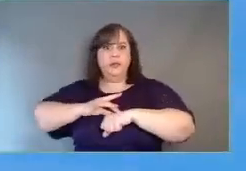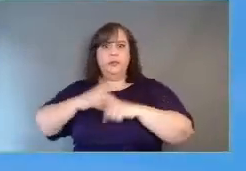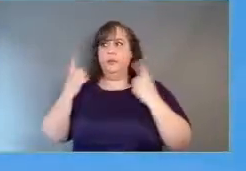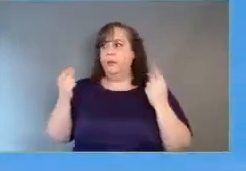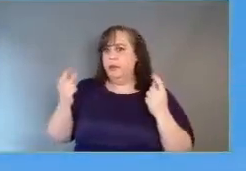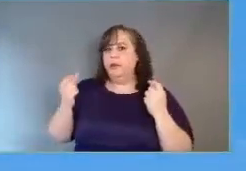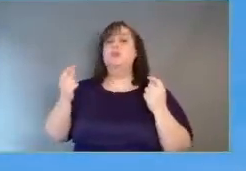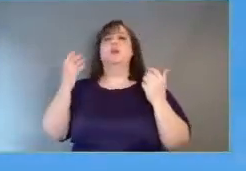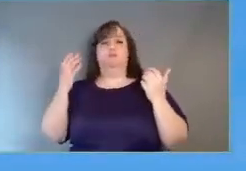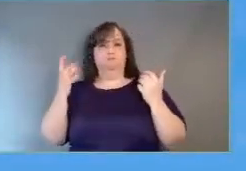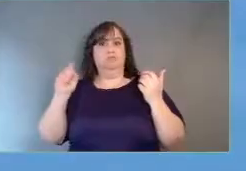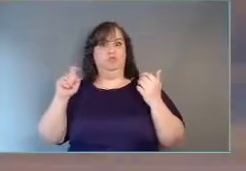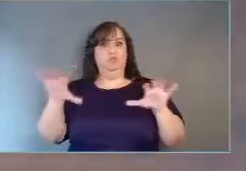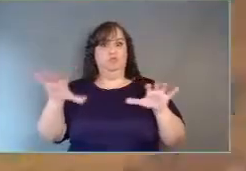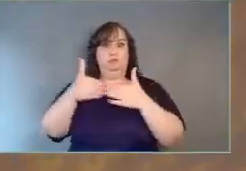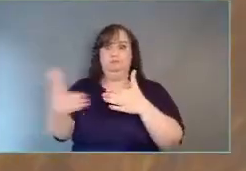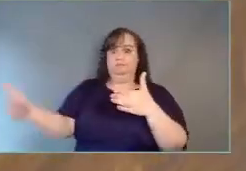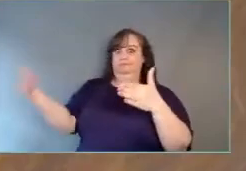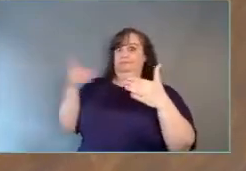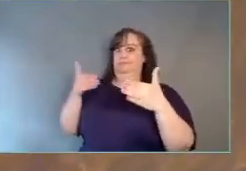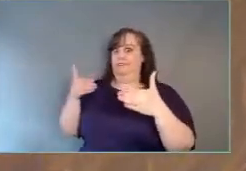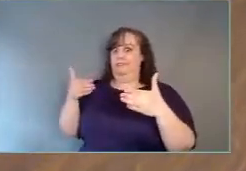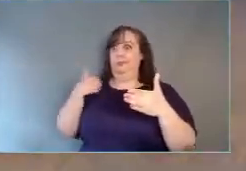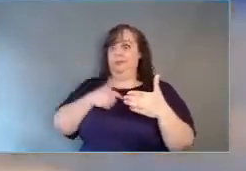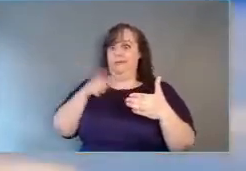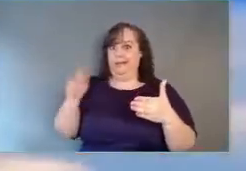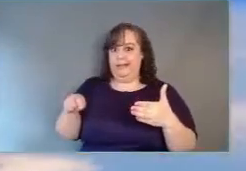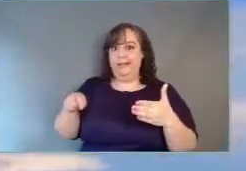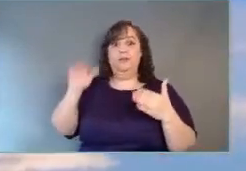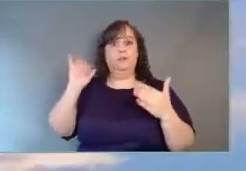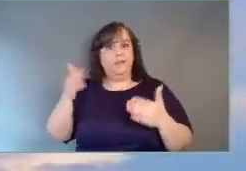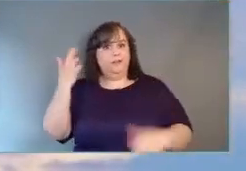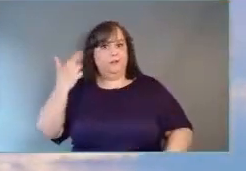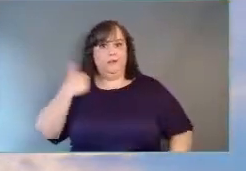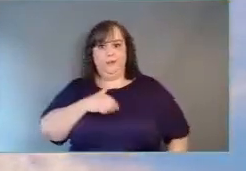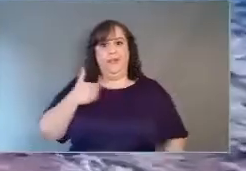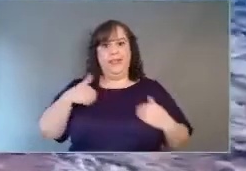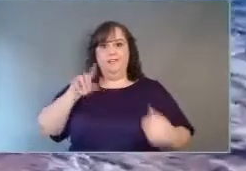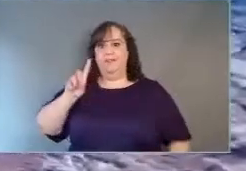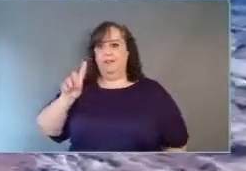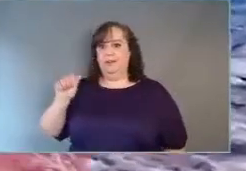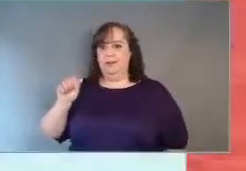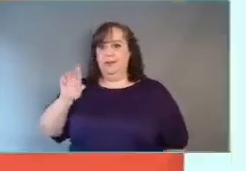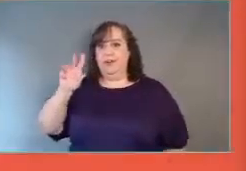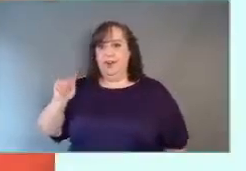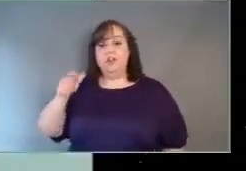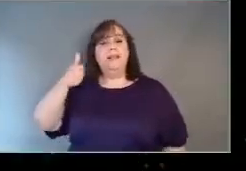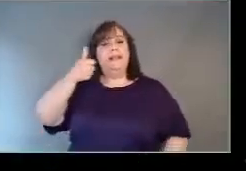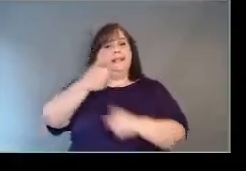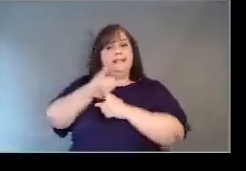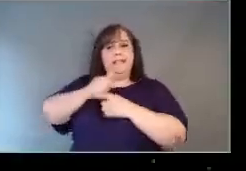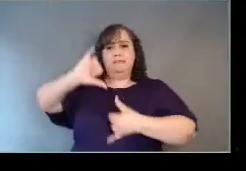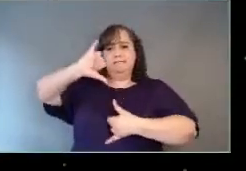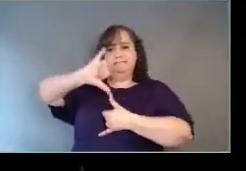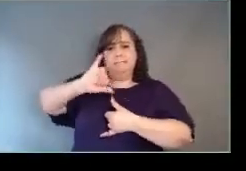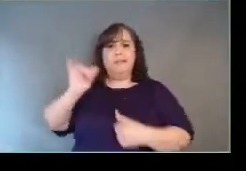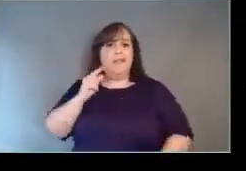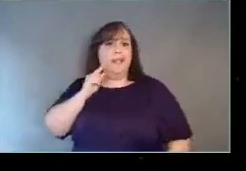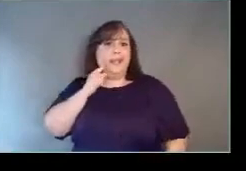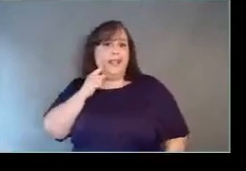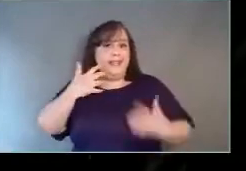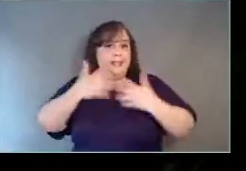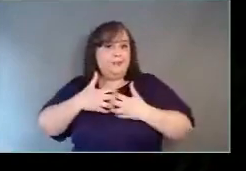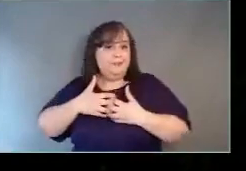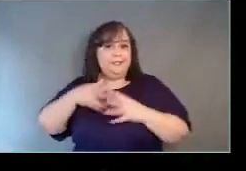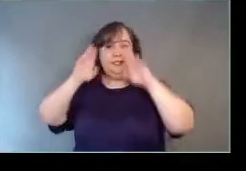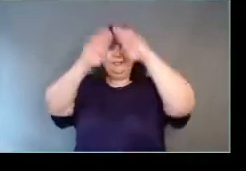DART comes in. DART is a spacecraft that's about the size of a vending machine, and it has really long solar arrays that stick out. And it's going to be traveling really fast,